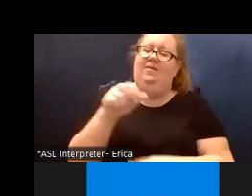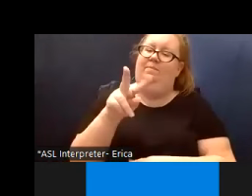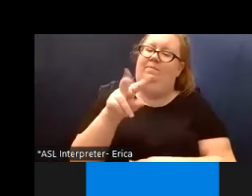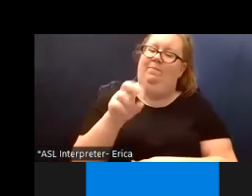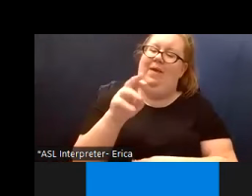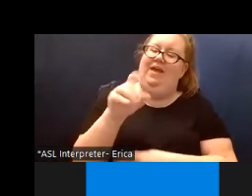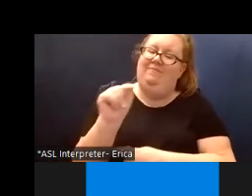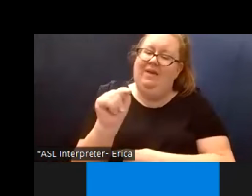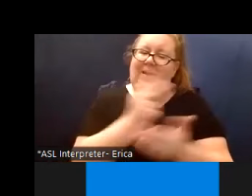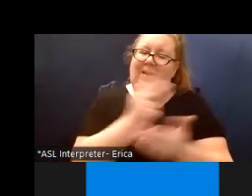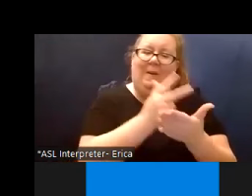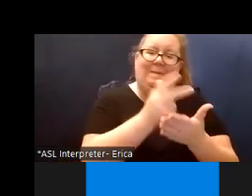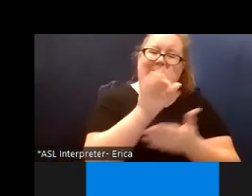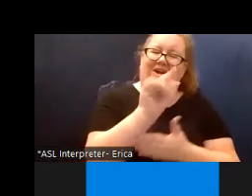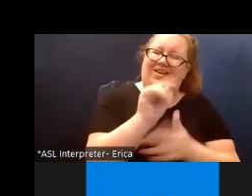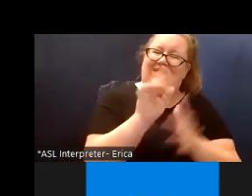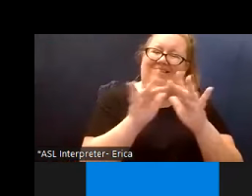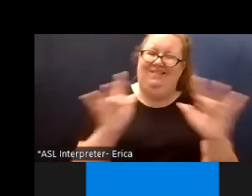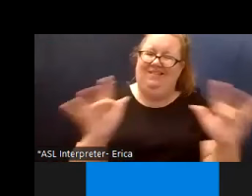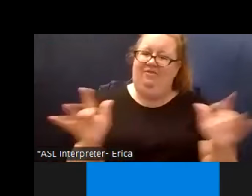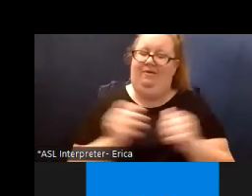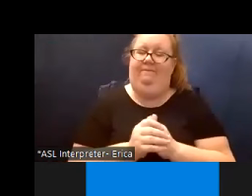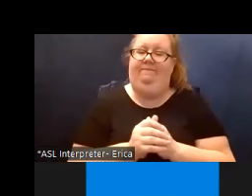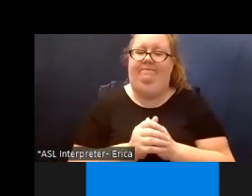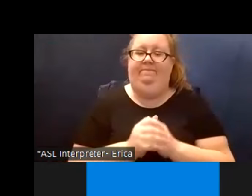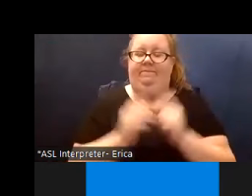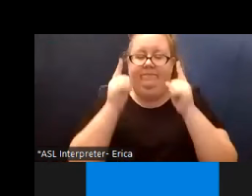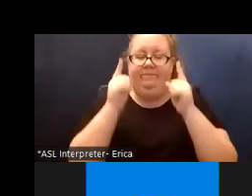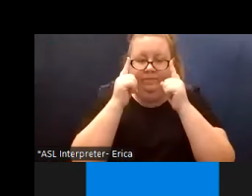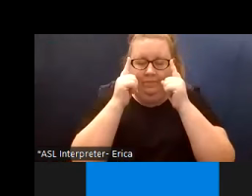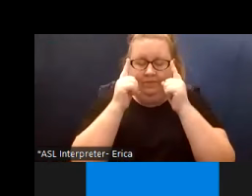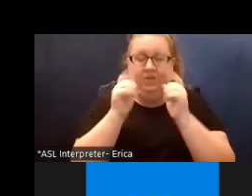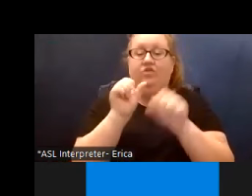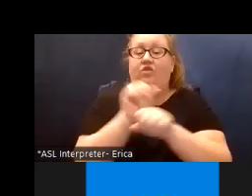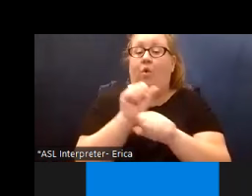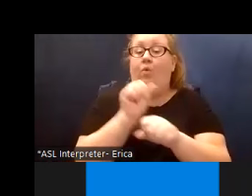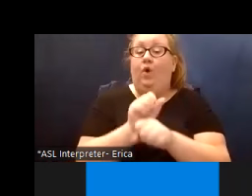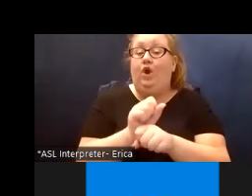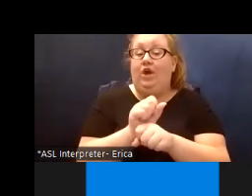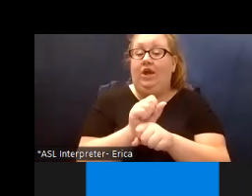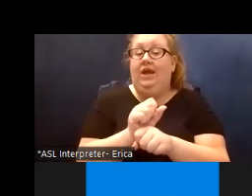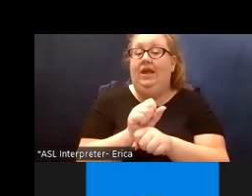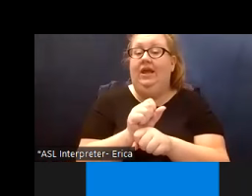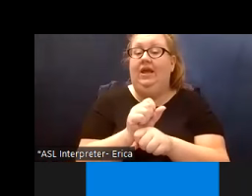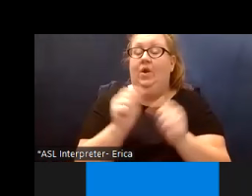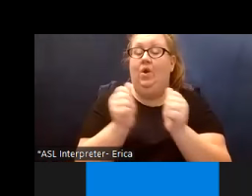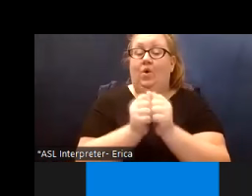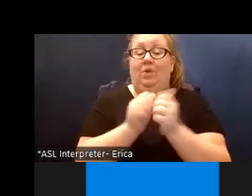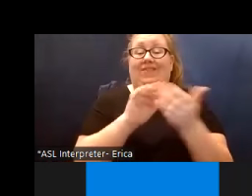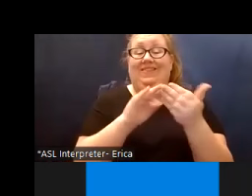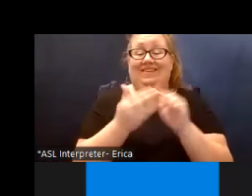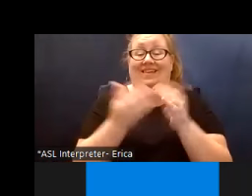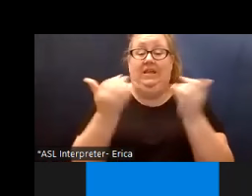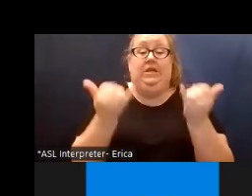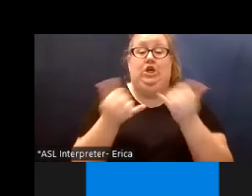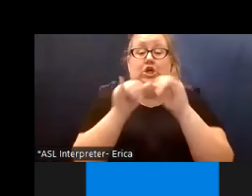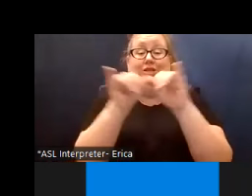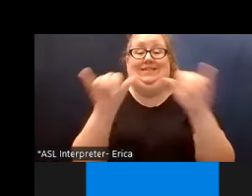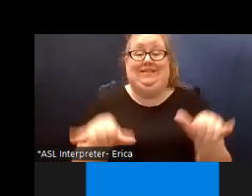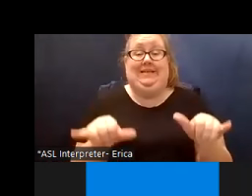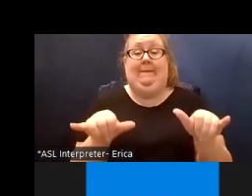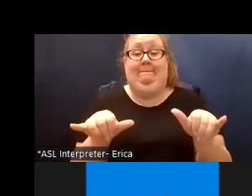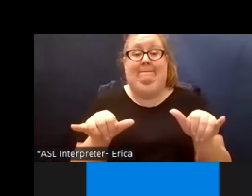parking lots, etc. So working within the city's current system, if you look